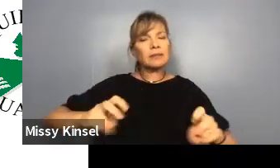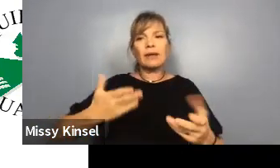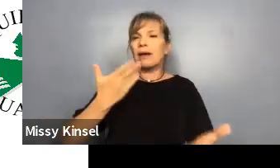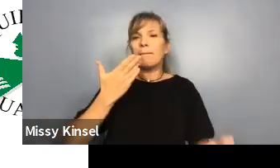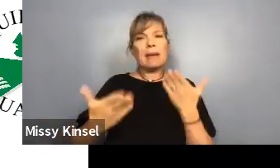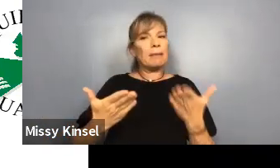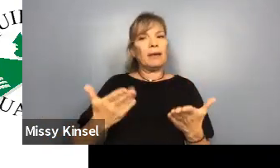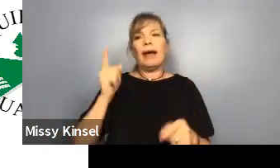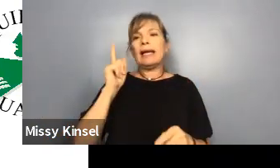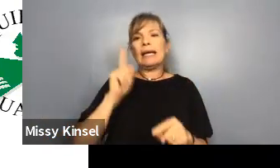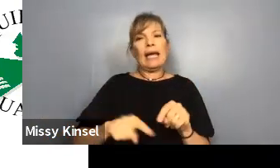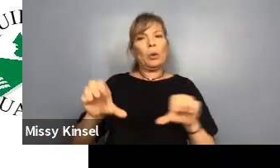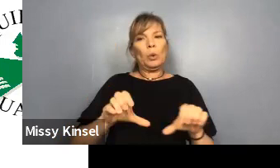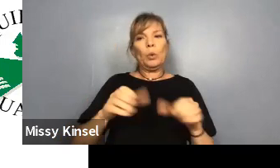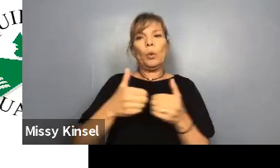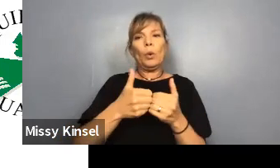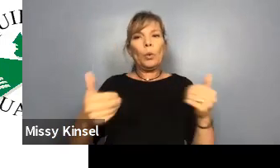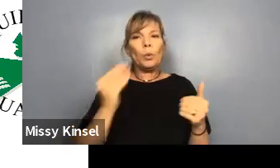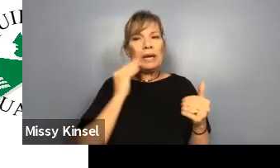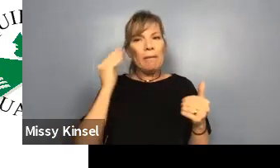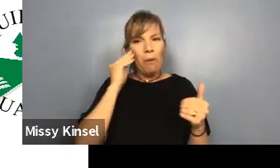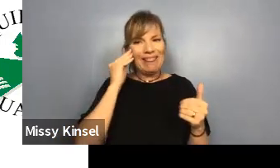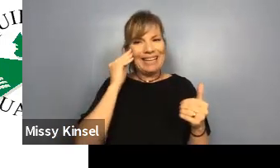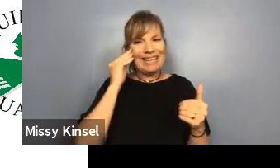be done remotely. And if there's something,